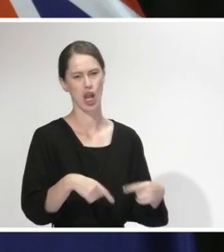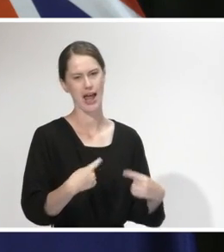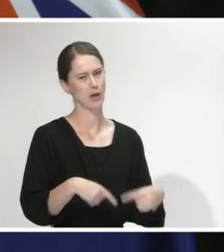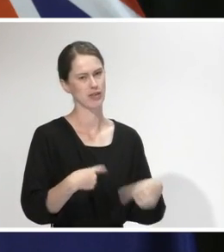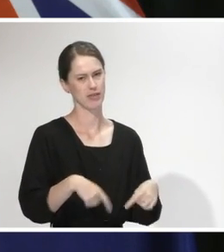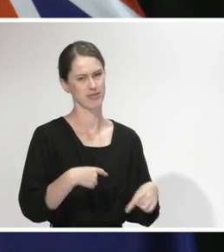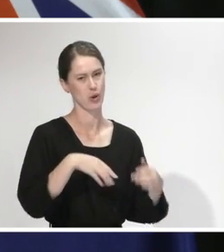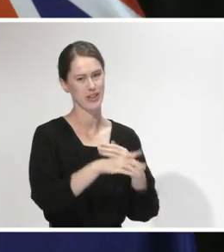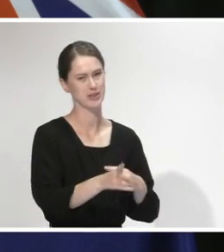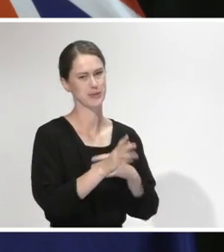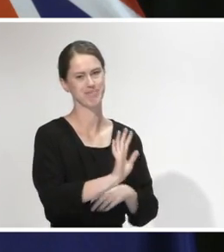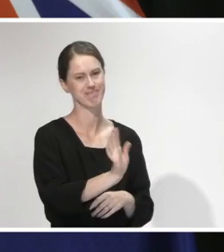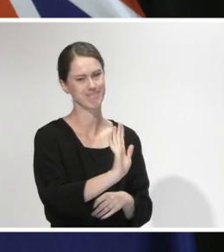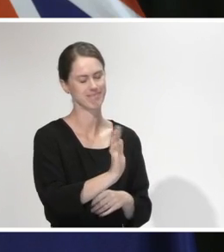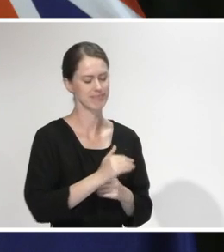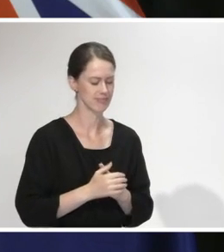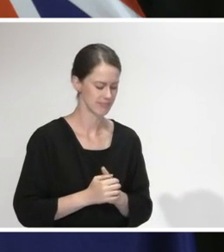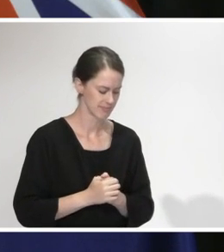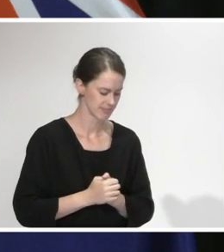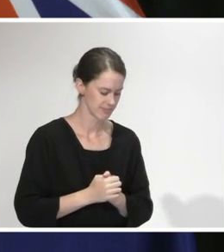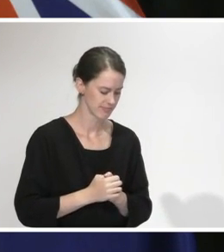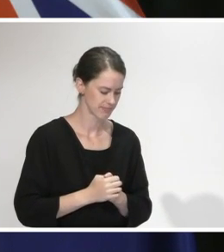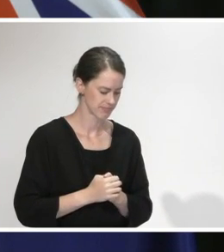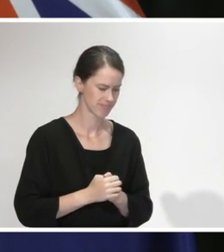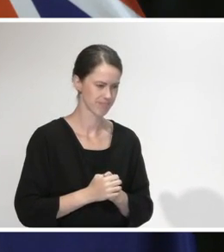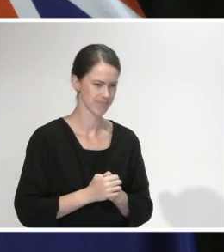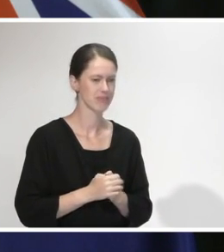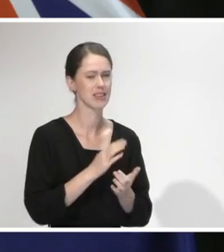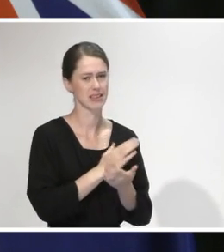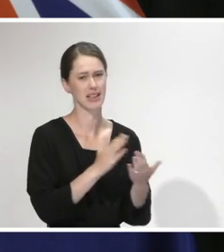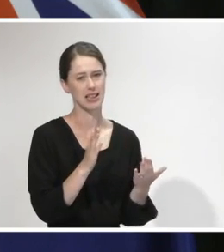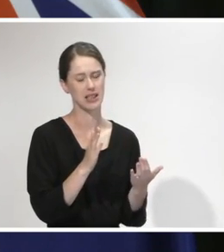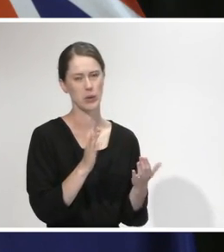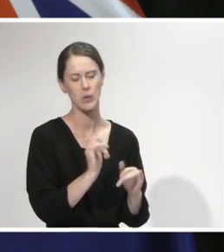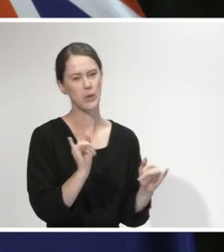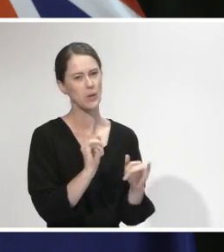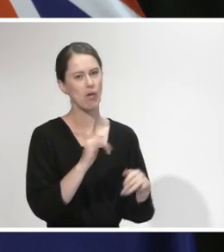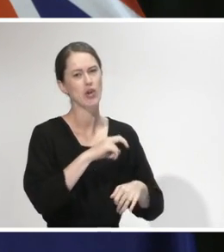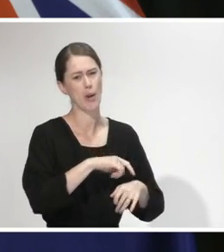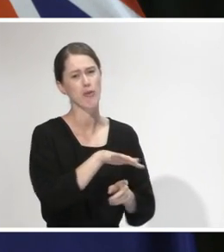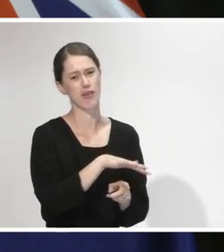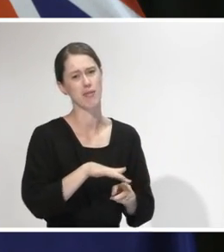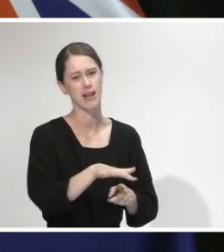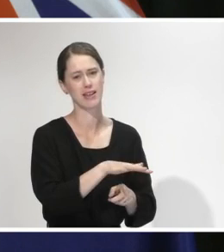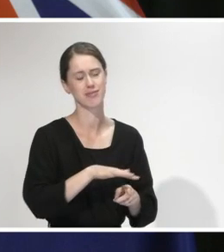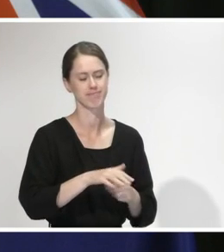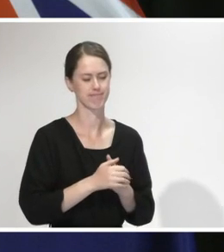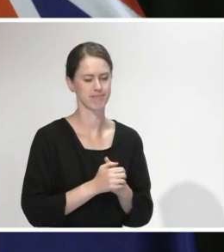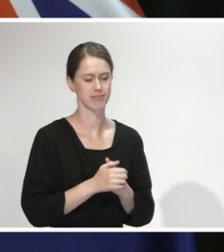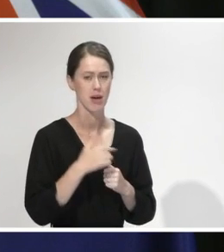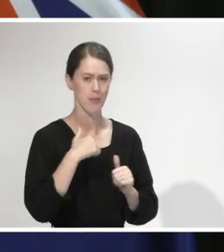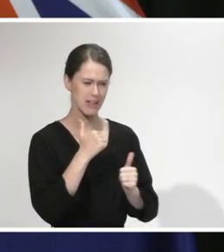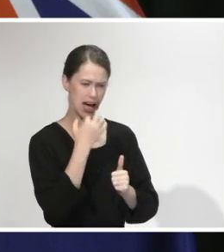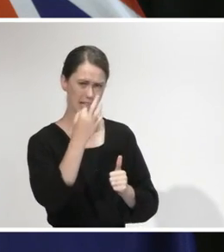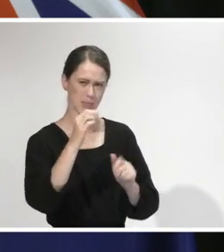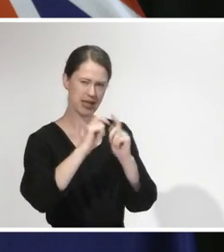in hospital. And you know, this is clearly a very distressing time for family members, and this is something I've asked